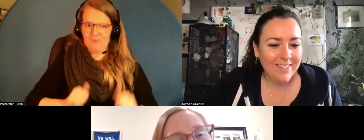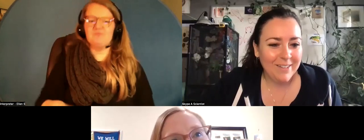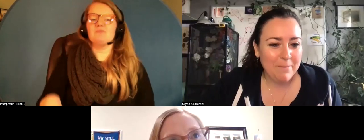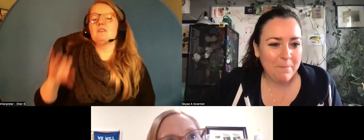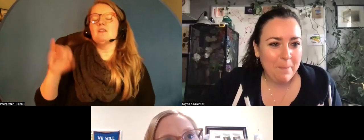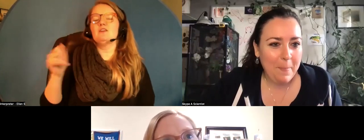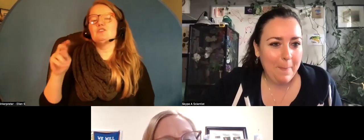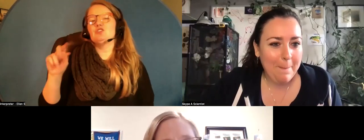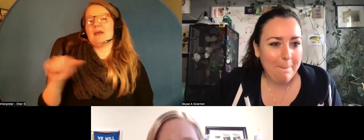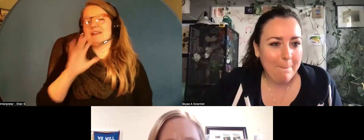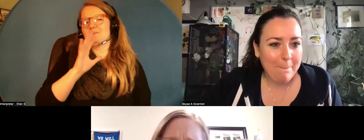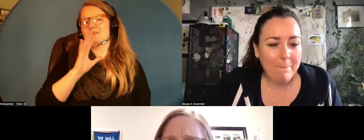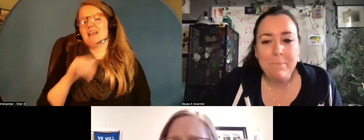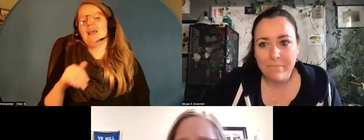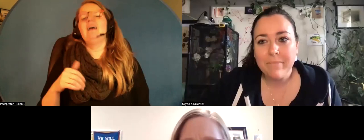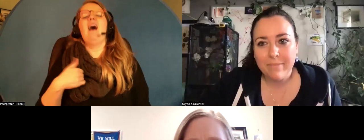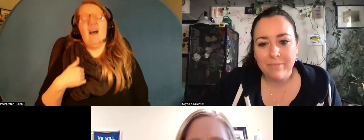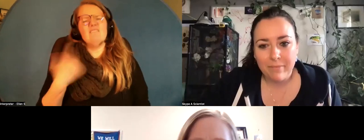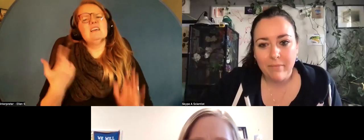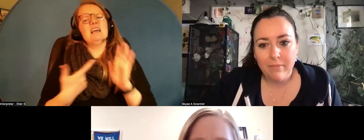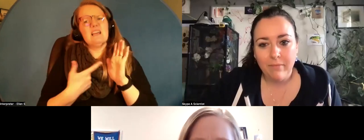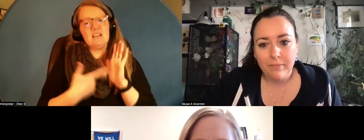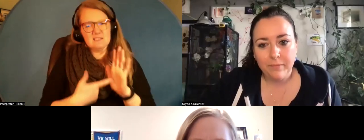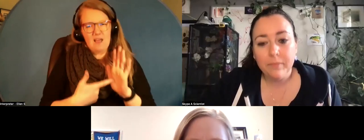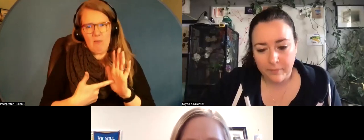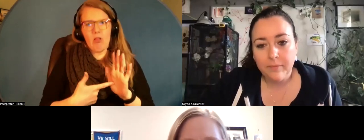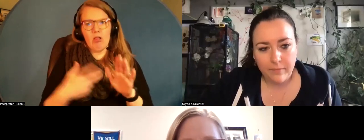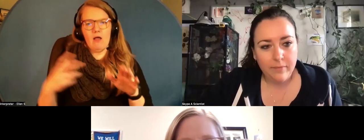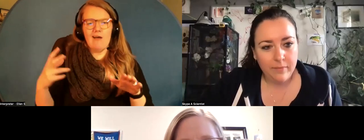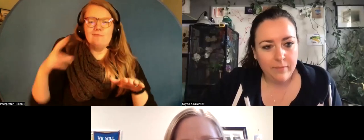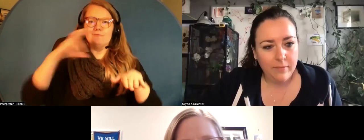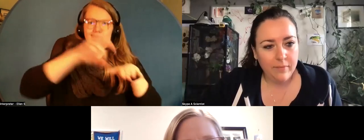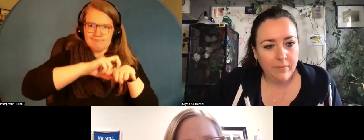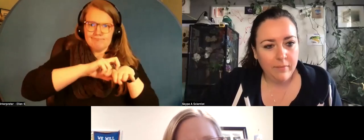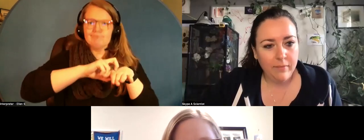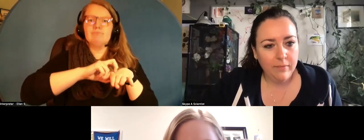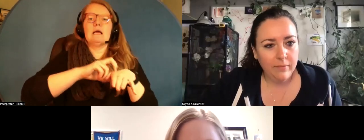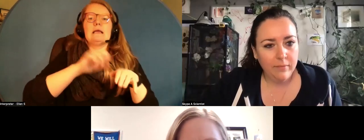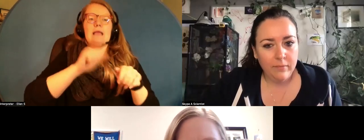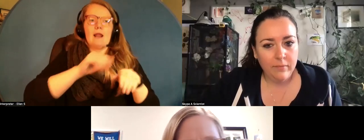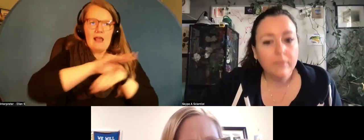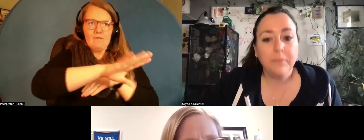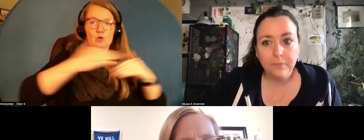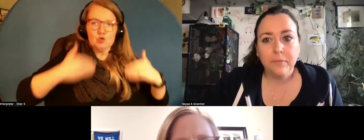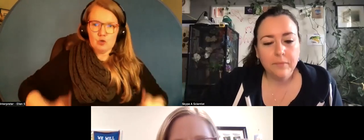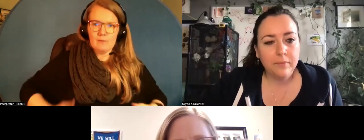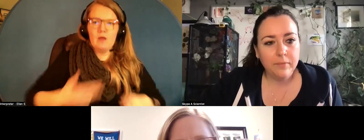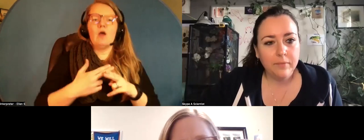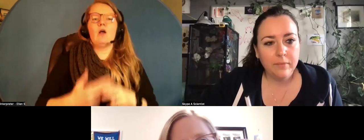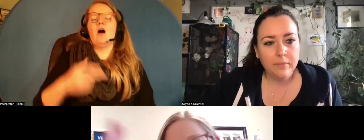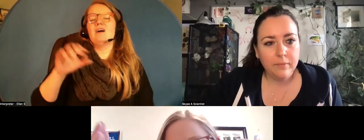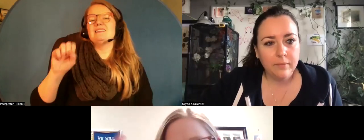that infect other organisms that can enter the human population. And that's called spillover. I would